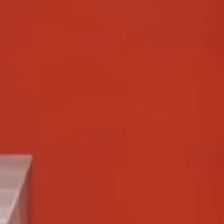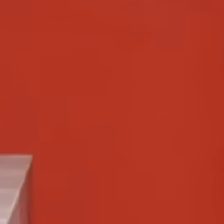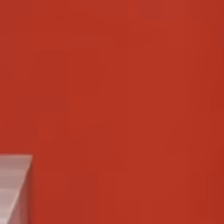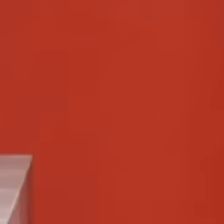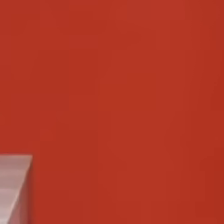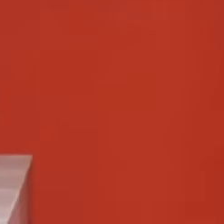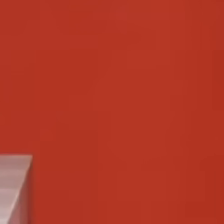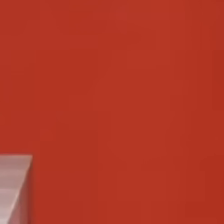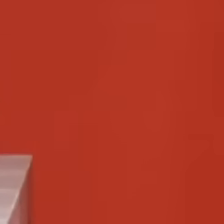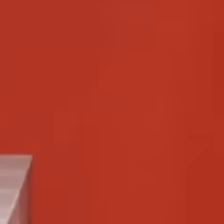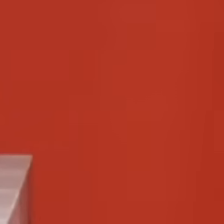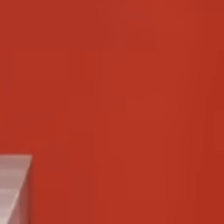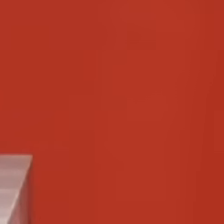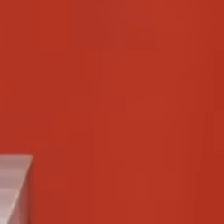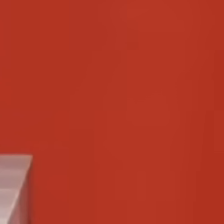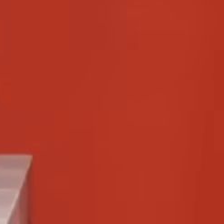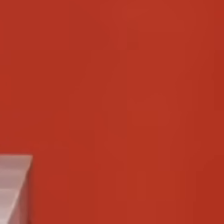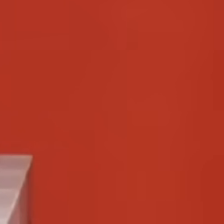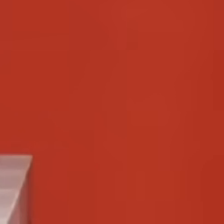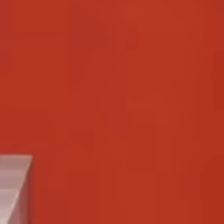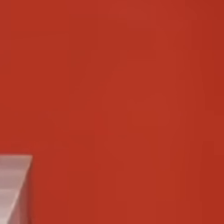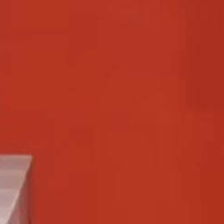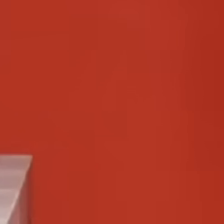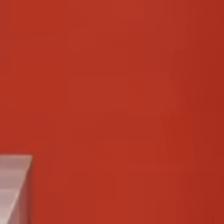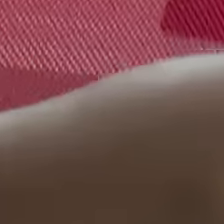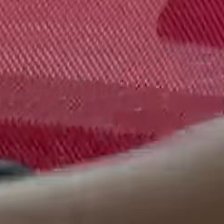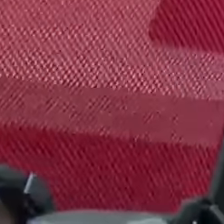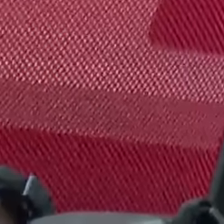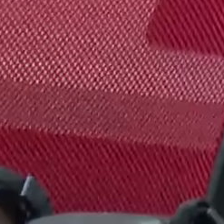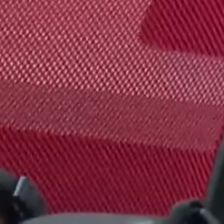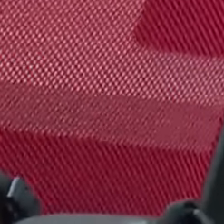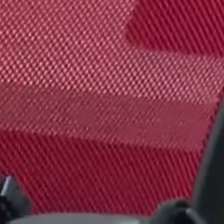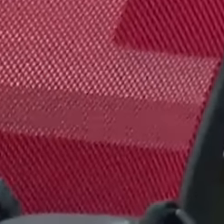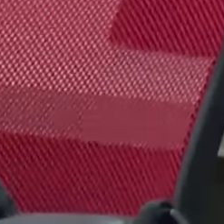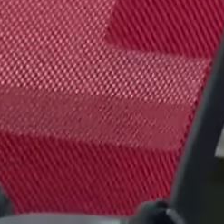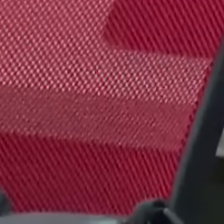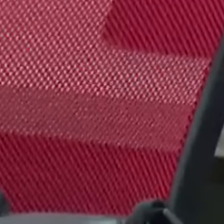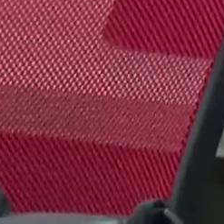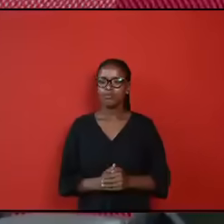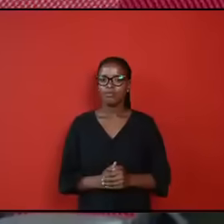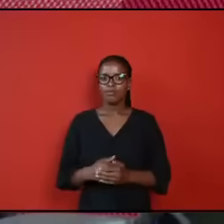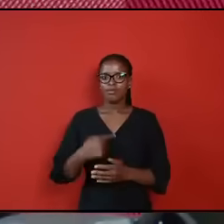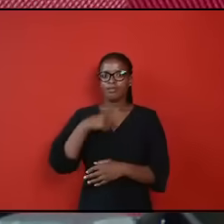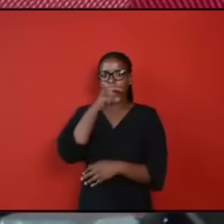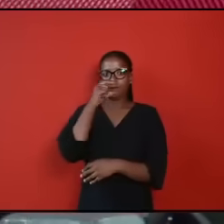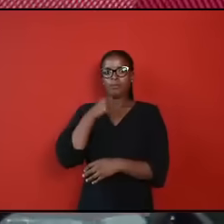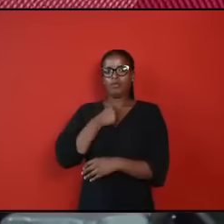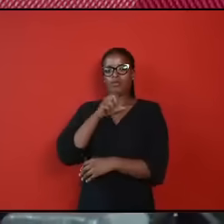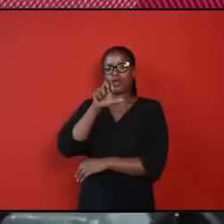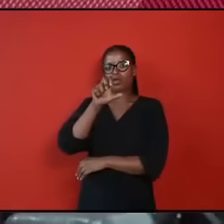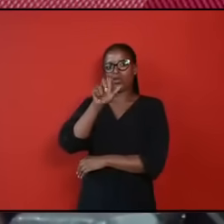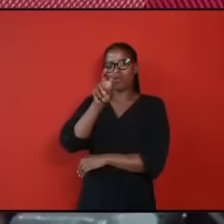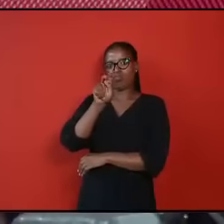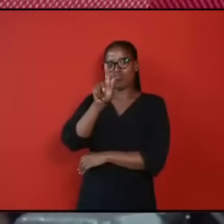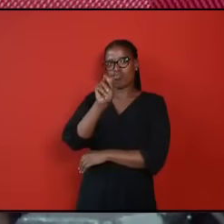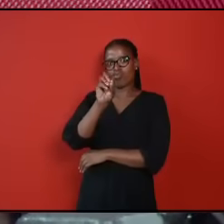Good day, CIC and the leadership of the EFF. My name is Mphosa Kharume from the Gauteng